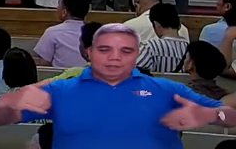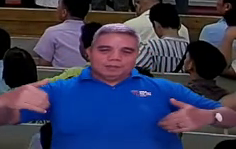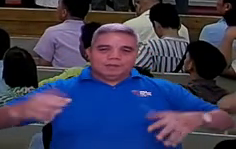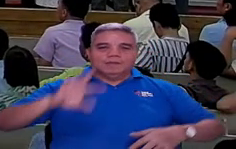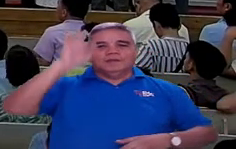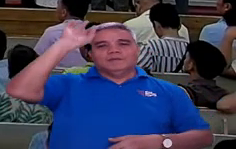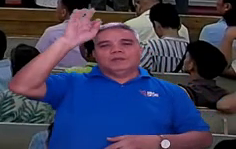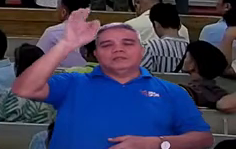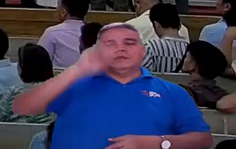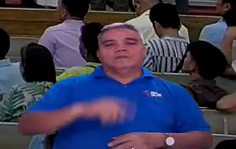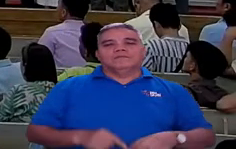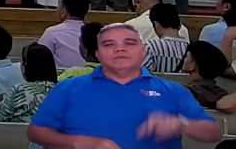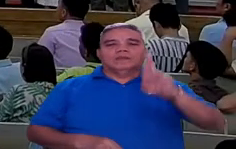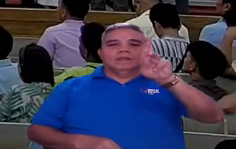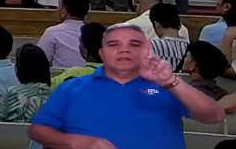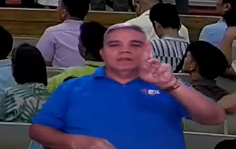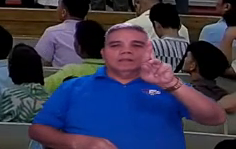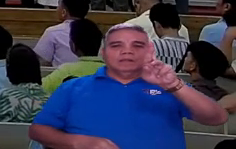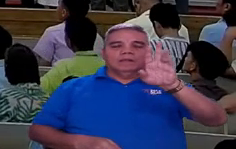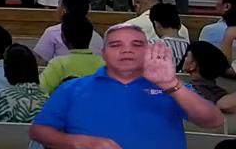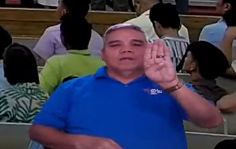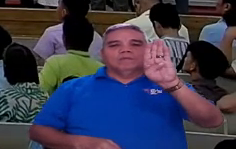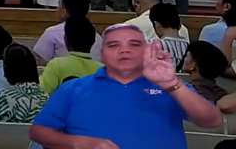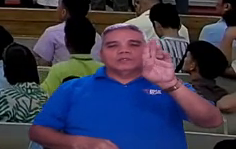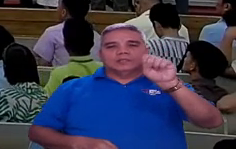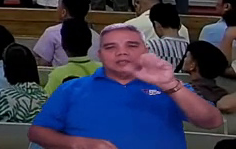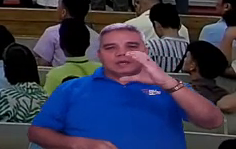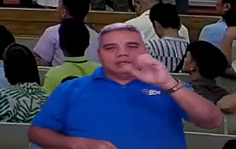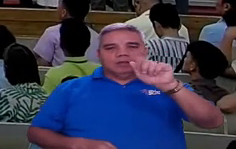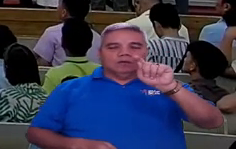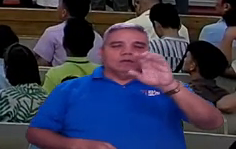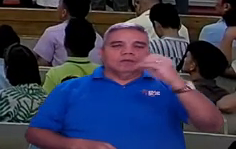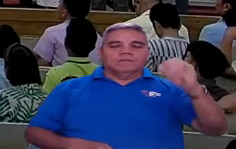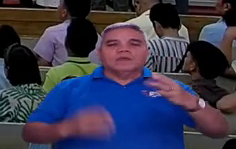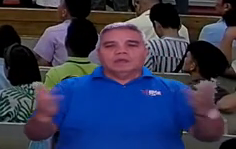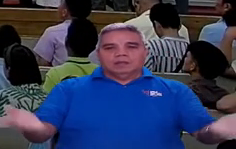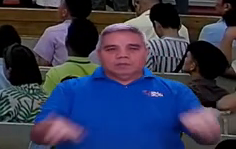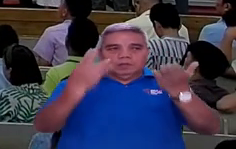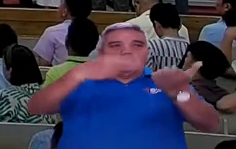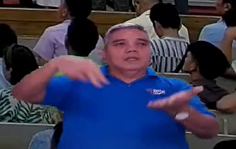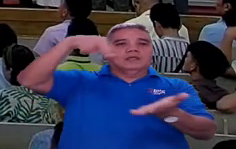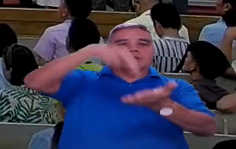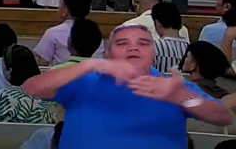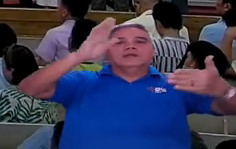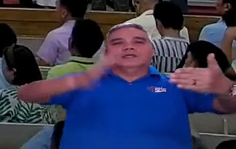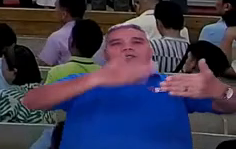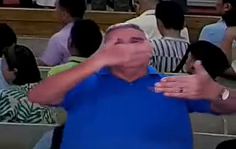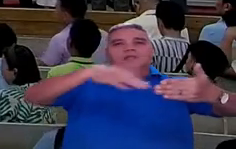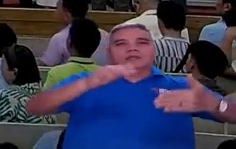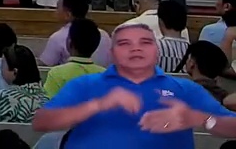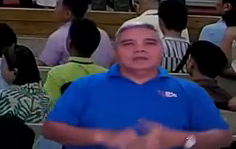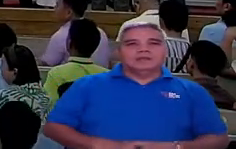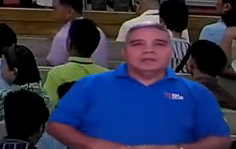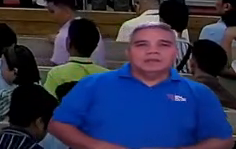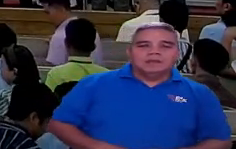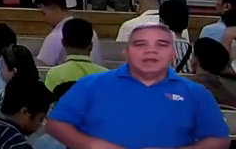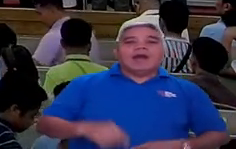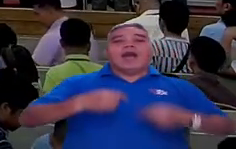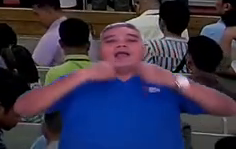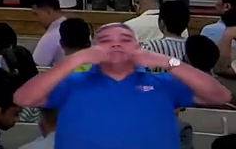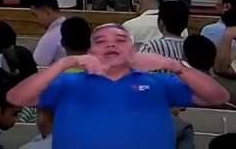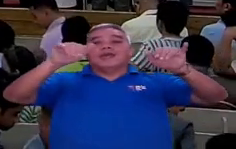okay, Pastor and Mrs. Ryan Buscato. All right, so let's all stand up, please. Let's sing the song, I'll Say